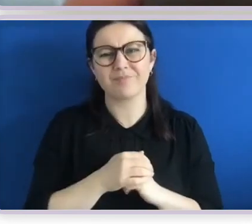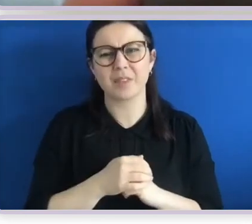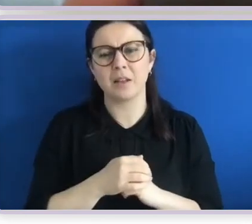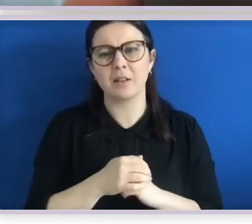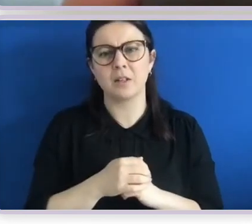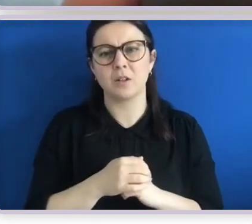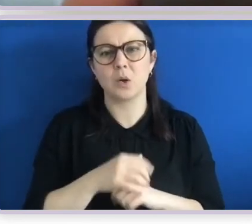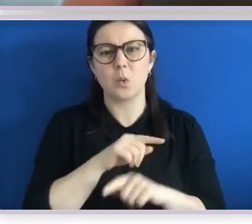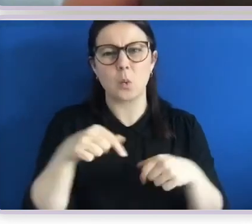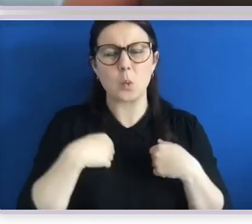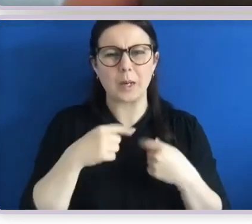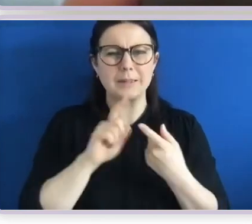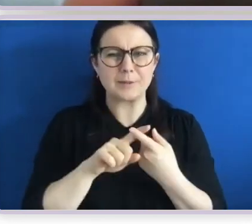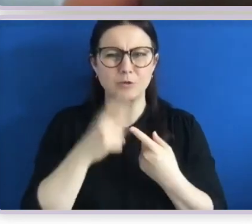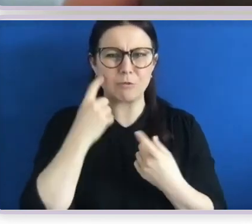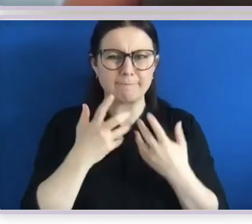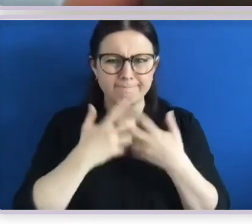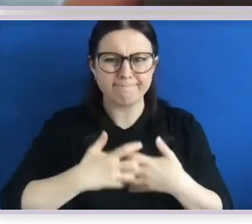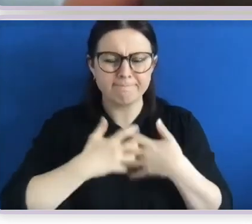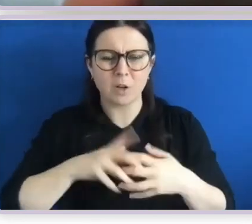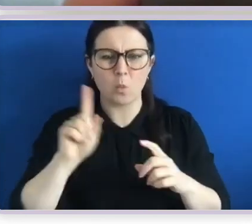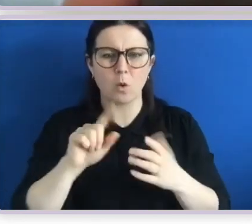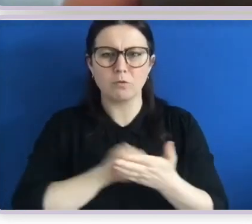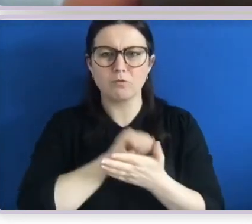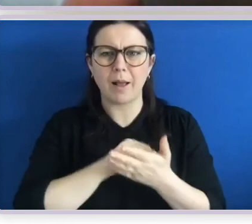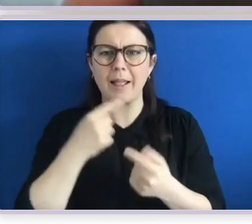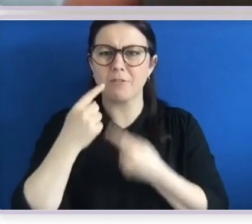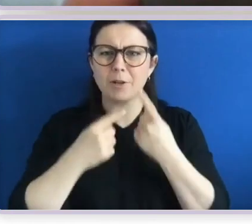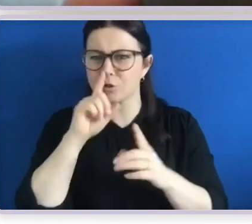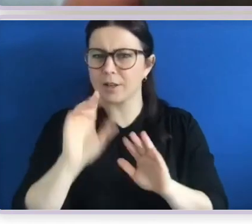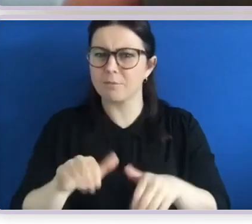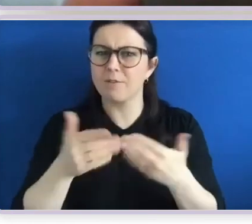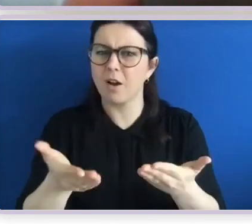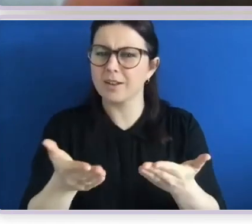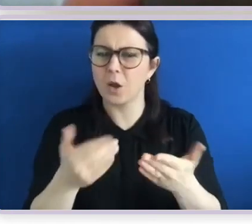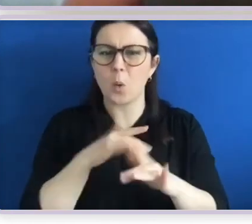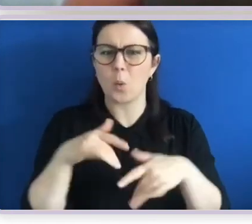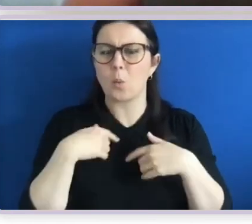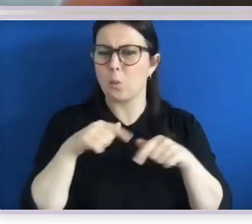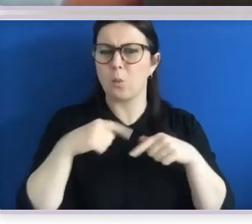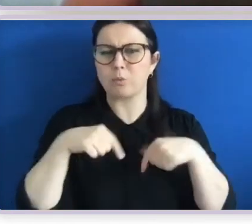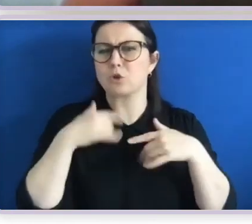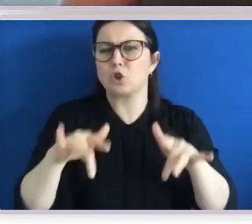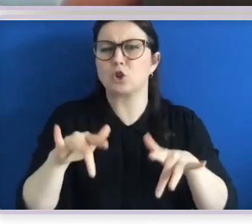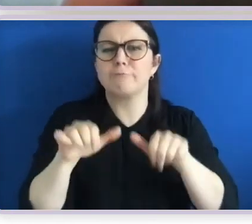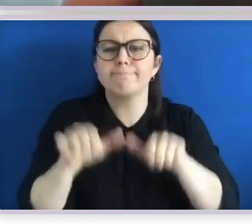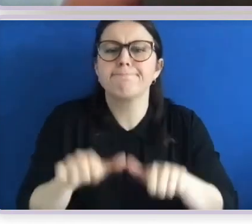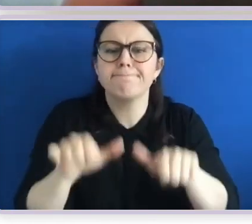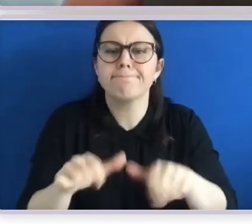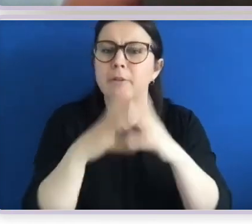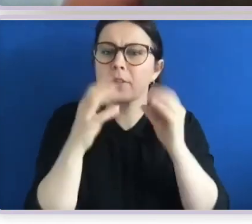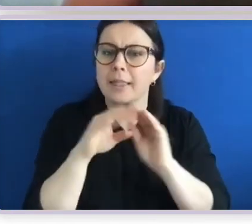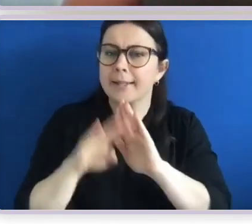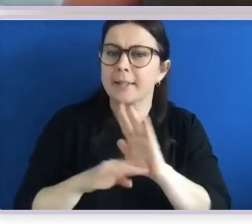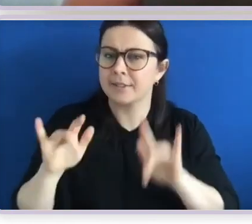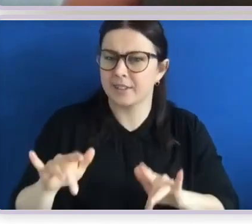to work out all the information we can provide, we haven't finalised that yet. So I'm going to come back